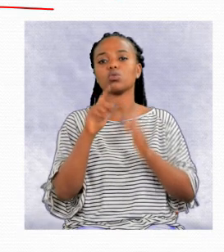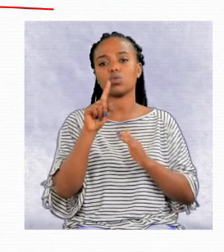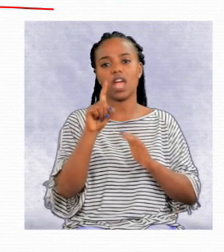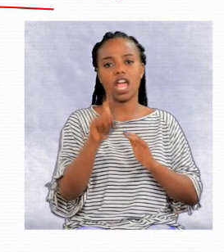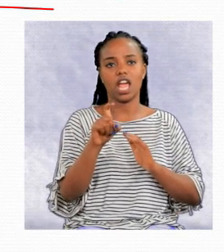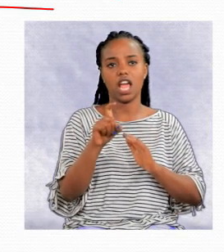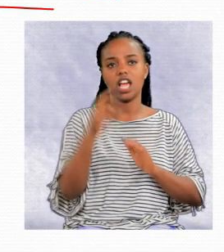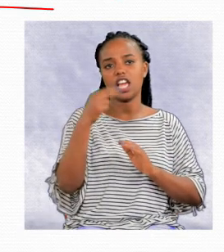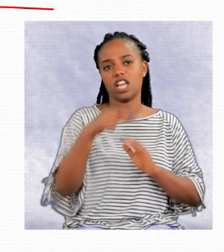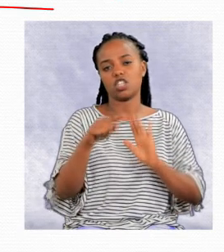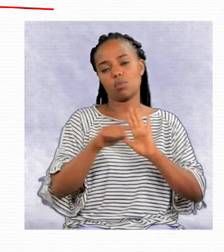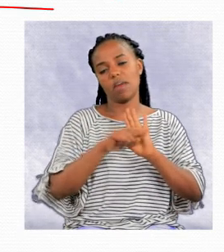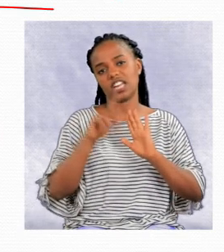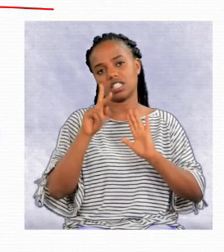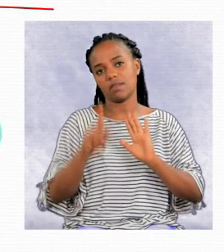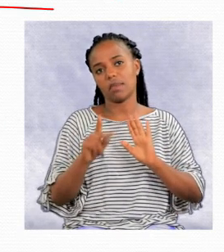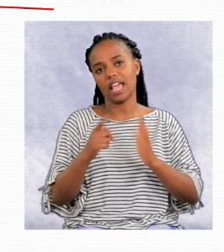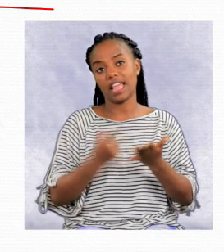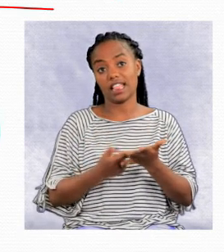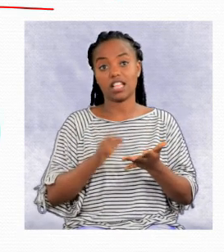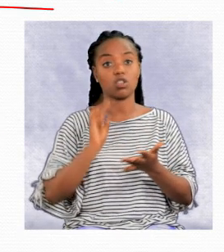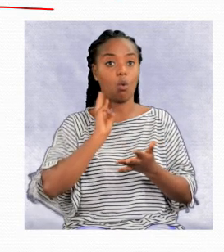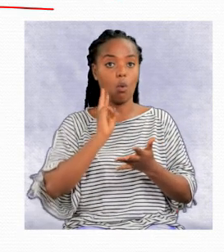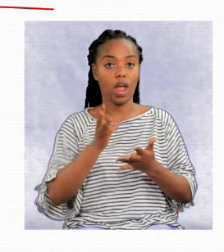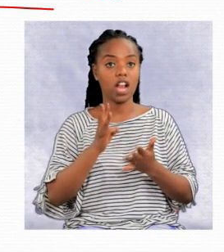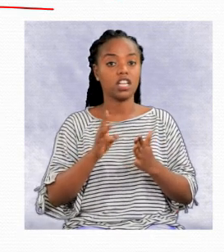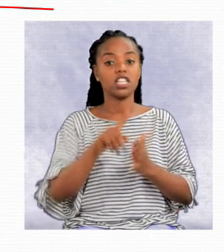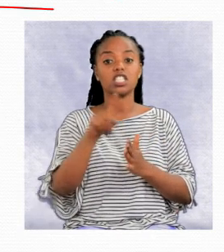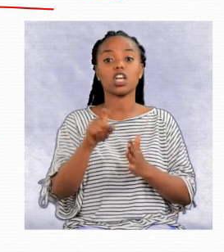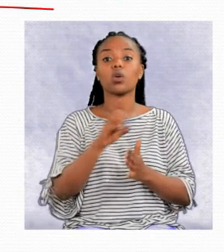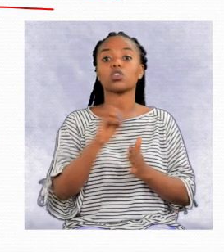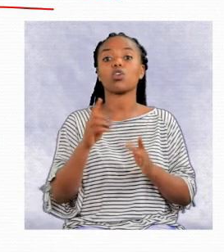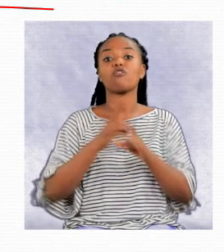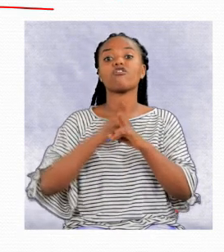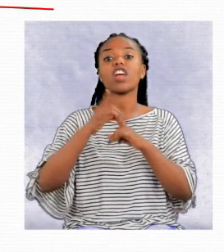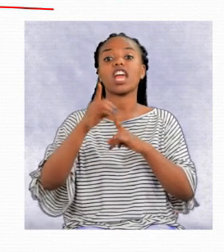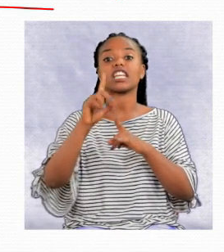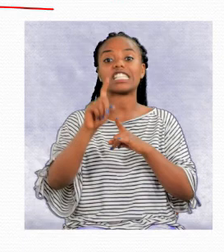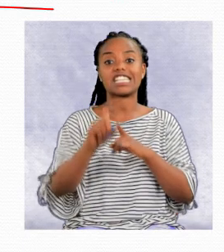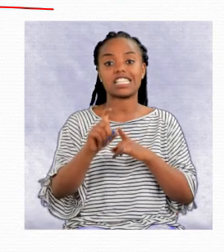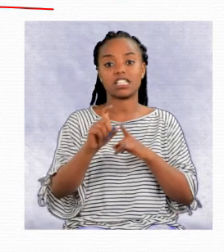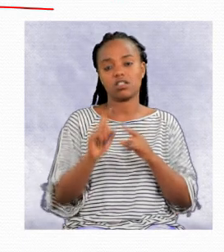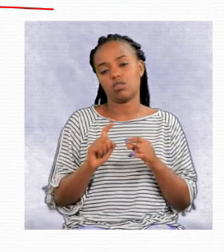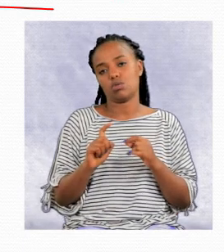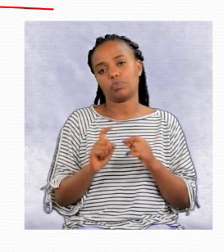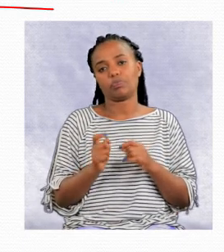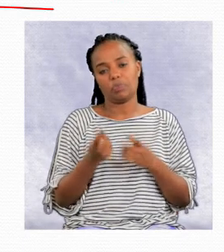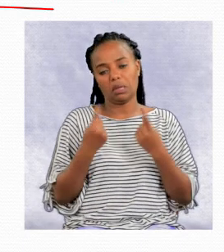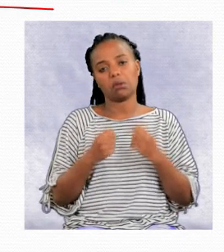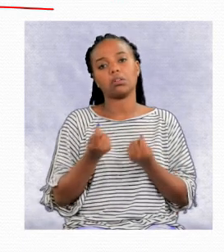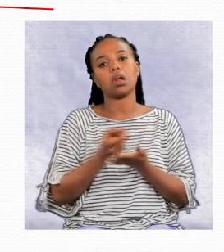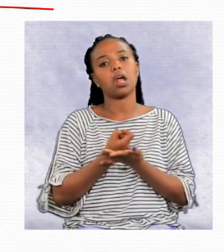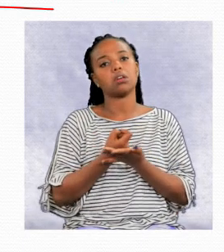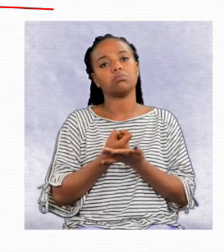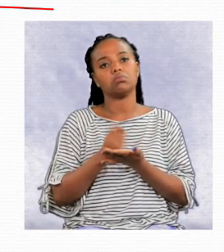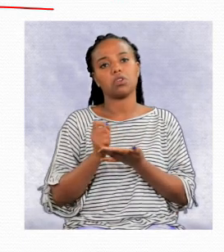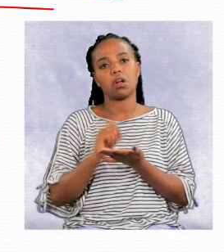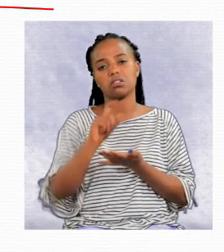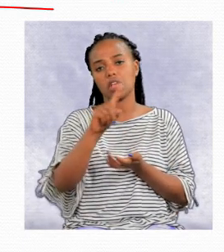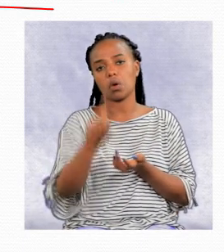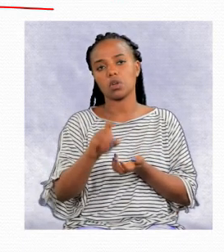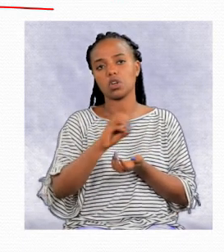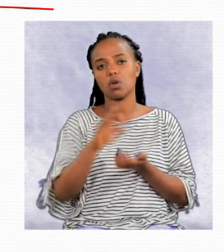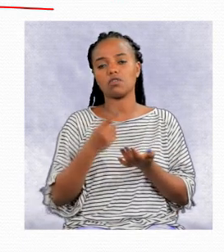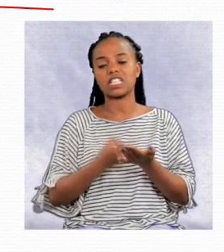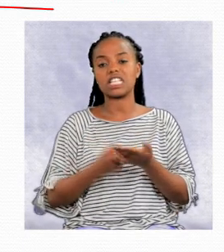coordinate. It is h minus p. So this will be the equation of directrix. So to write the equation of